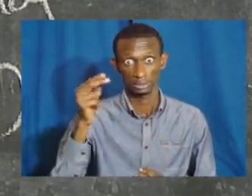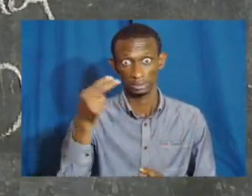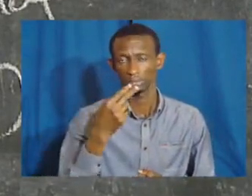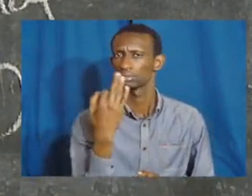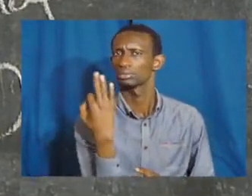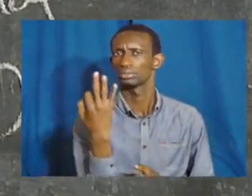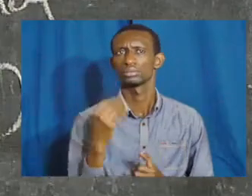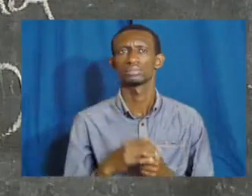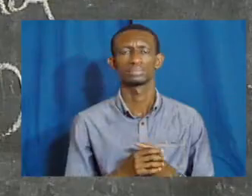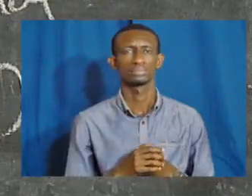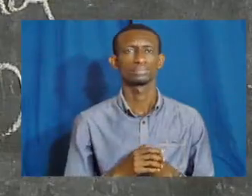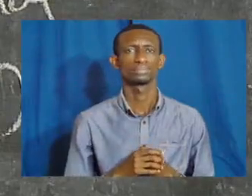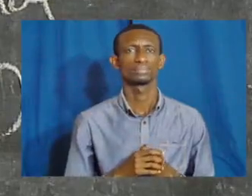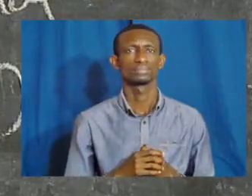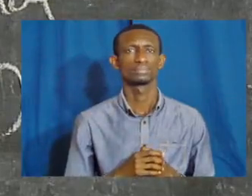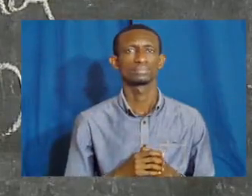CH3,